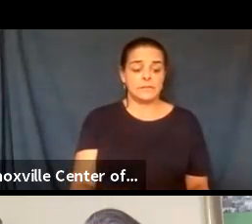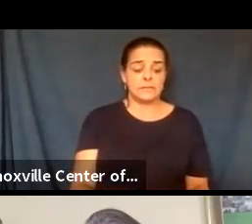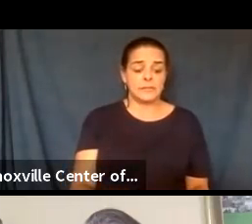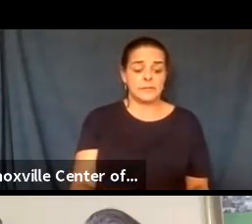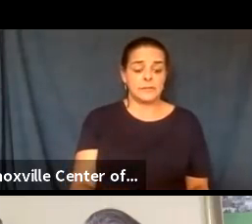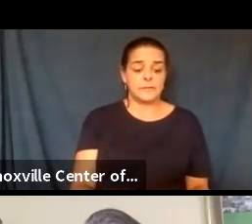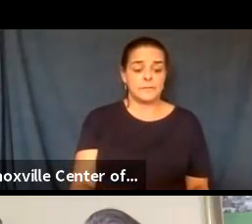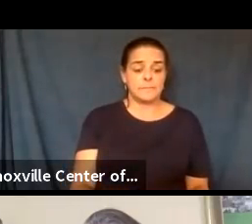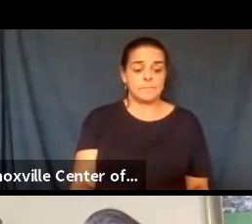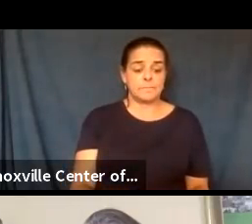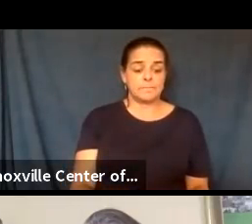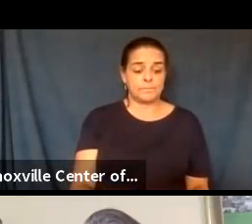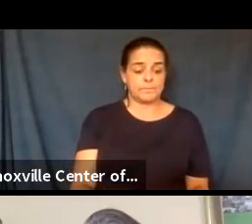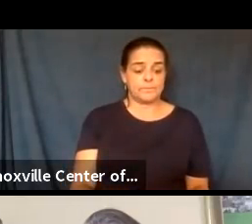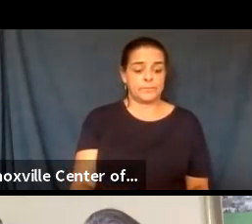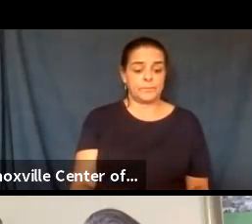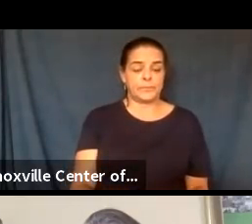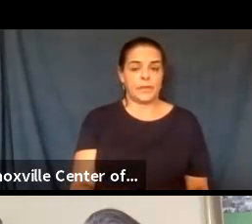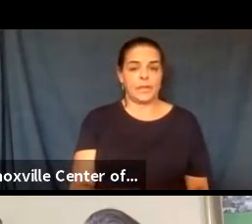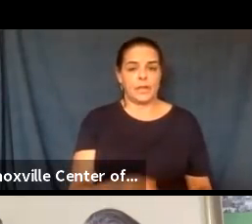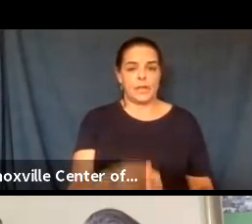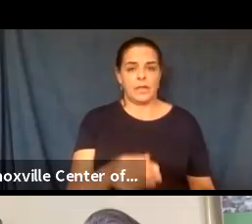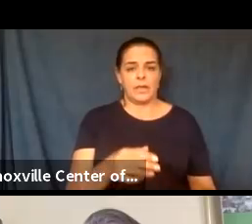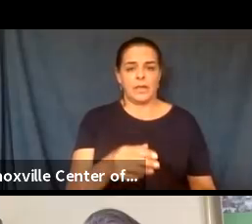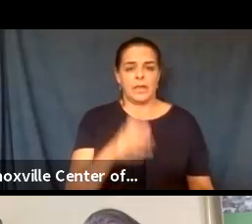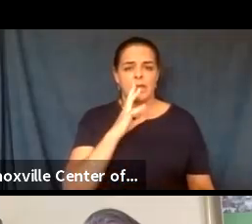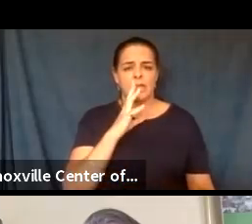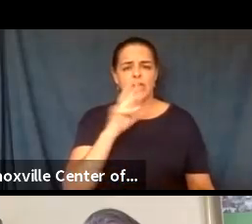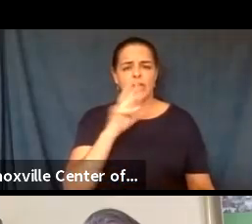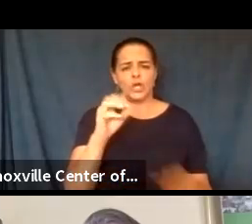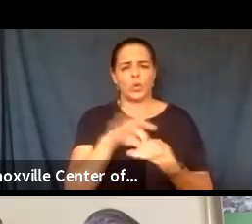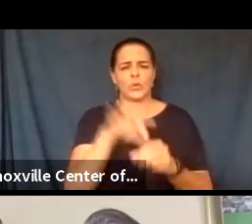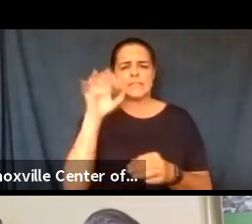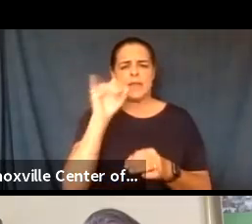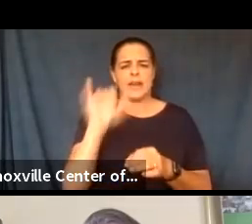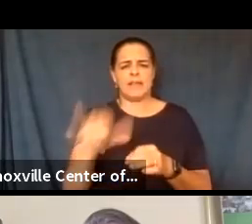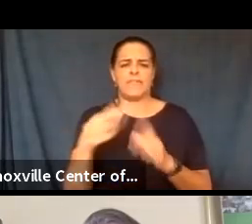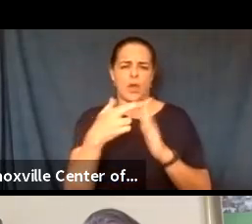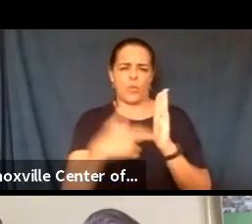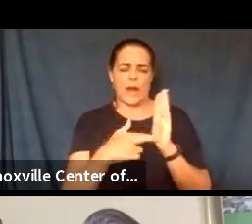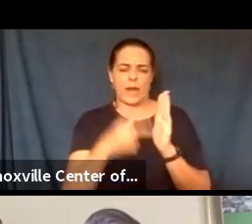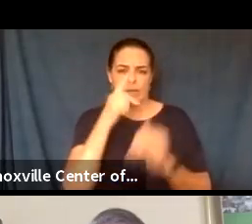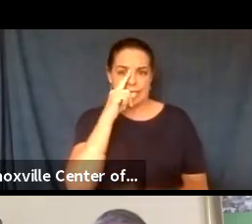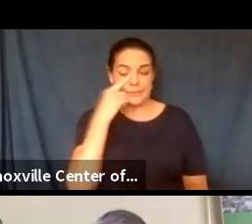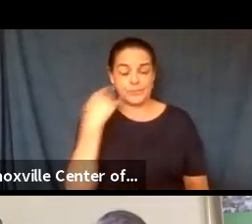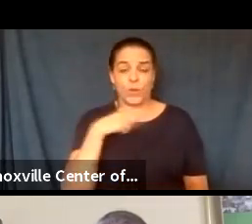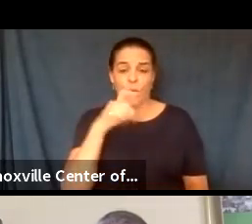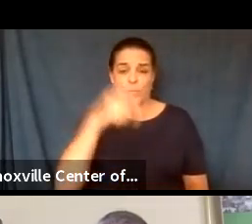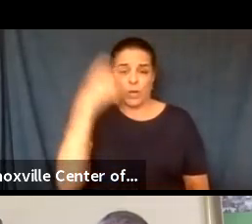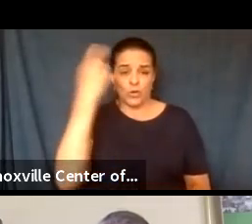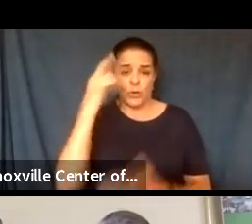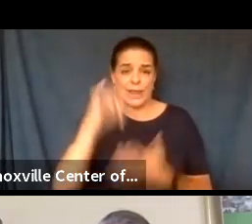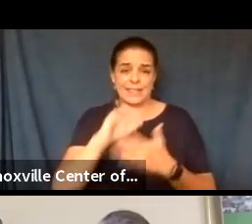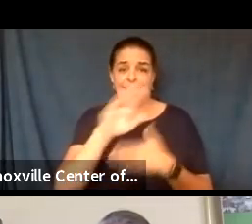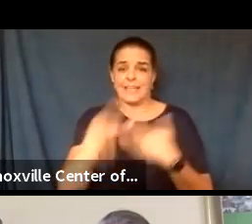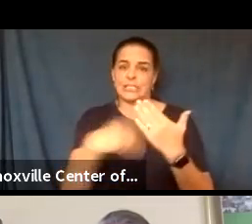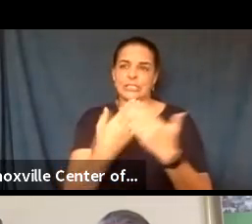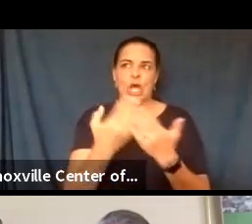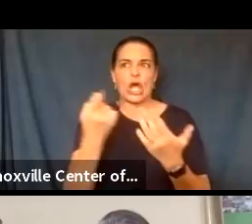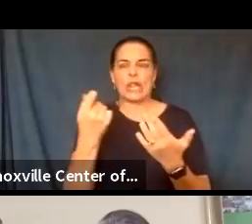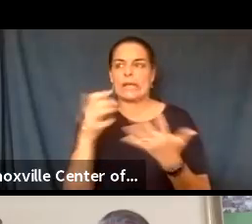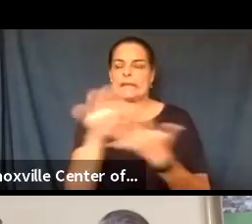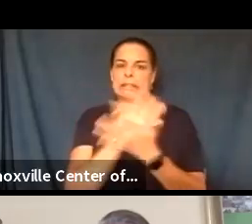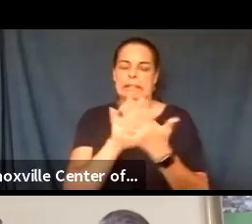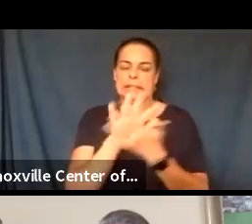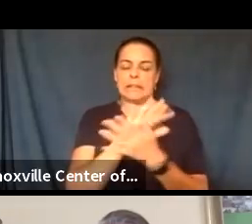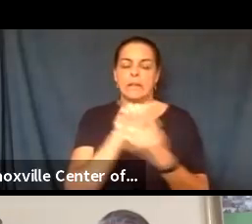If we could speak to the spirit of this regulation, it was, and we have to realize all of this is somewhat arbitrary, but